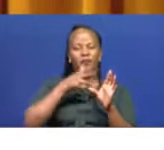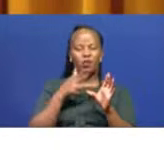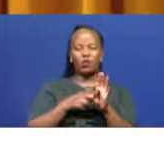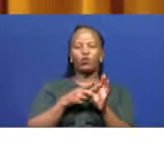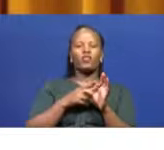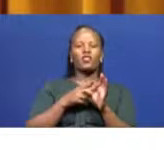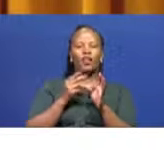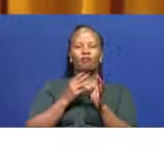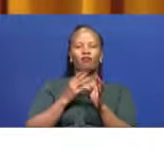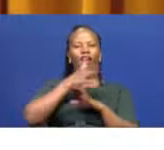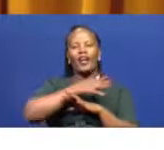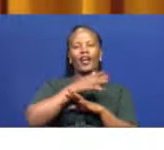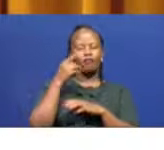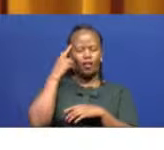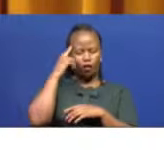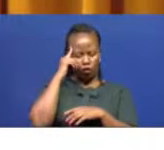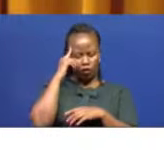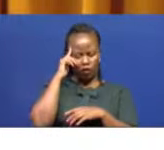when questions are